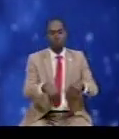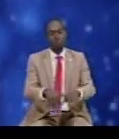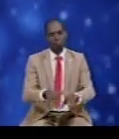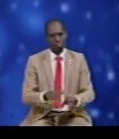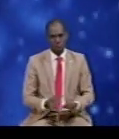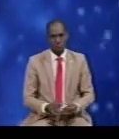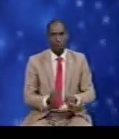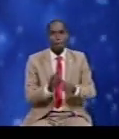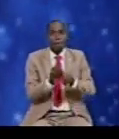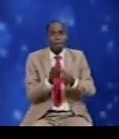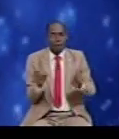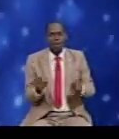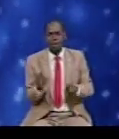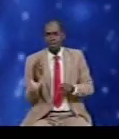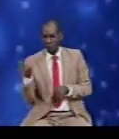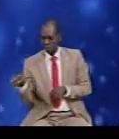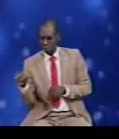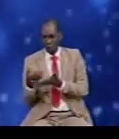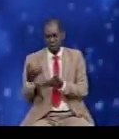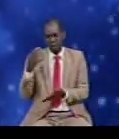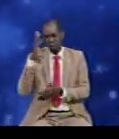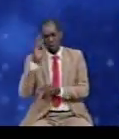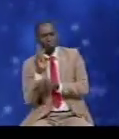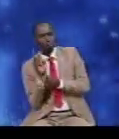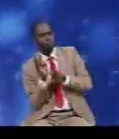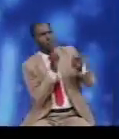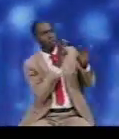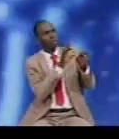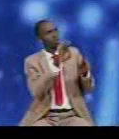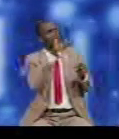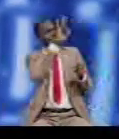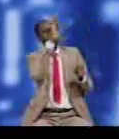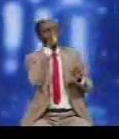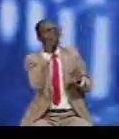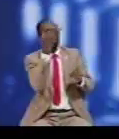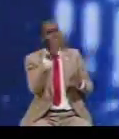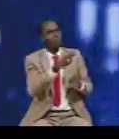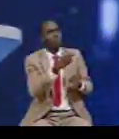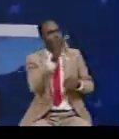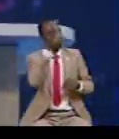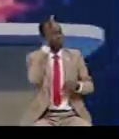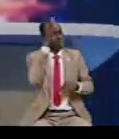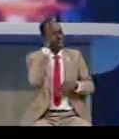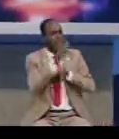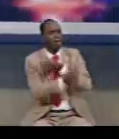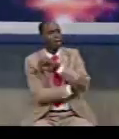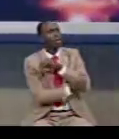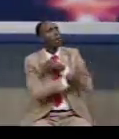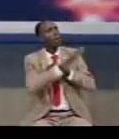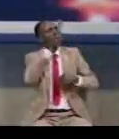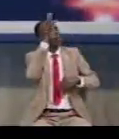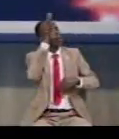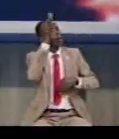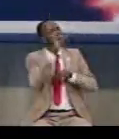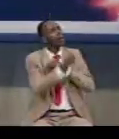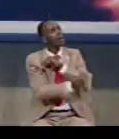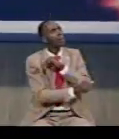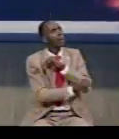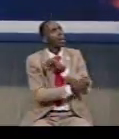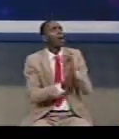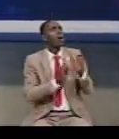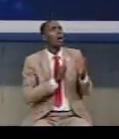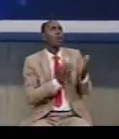but now he saw the spirit, and he said, Father Abraham, I want you to